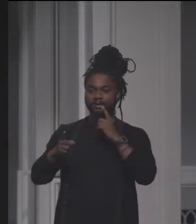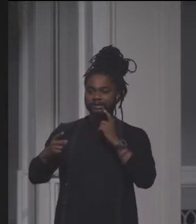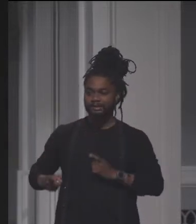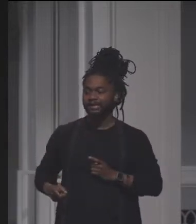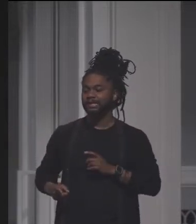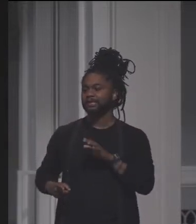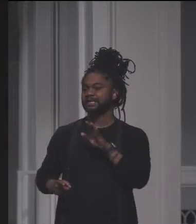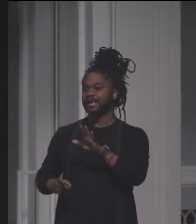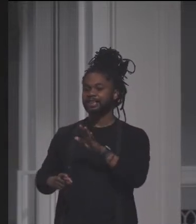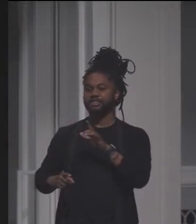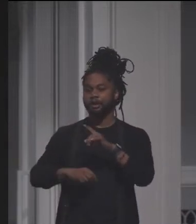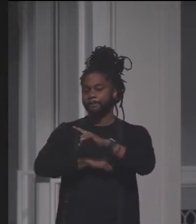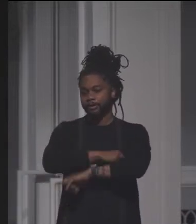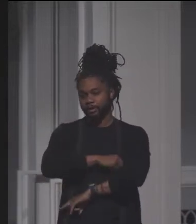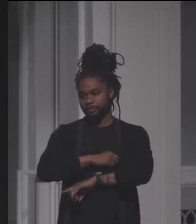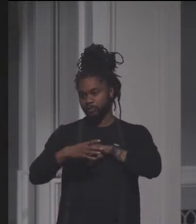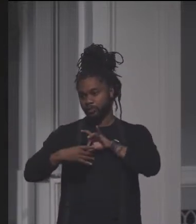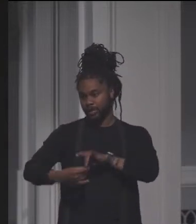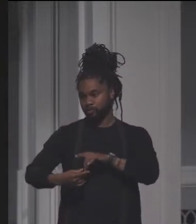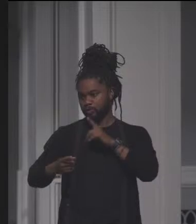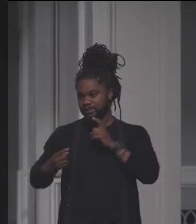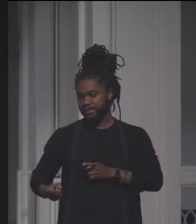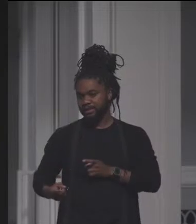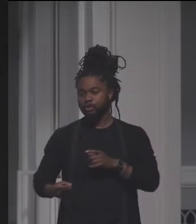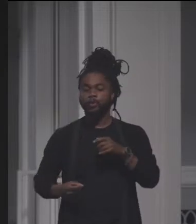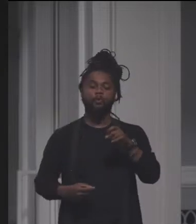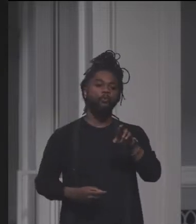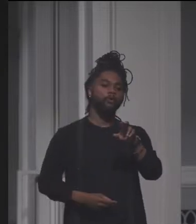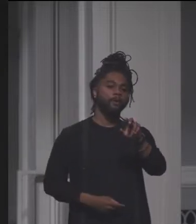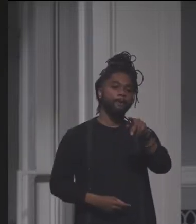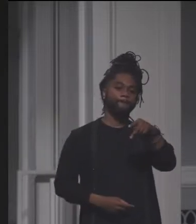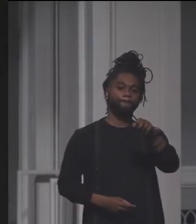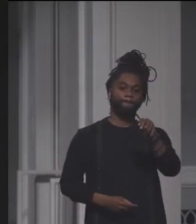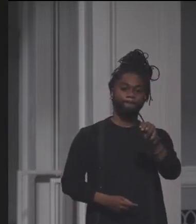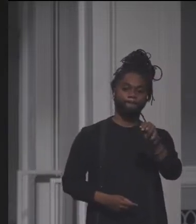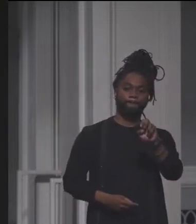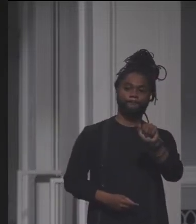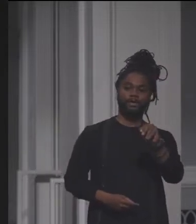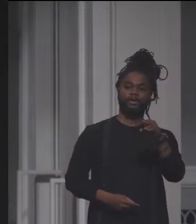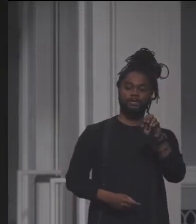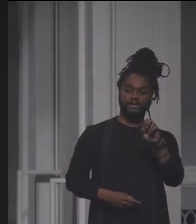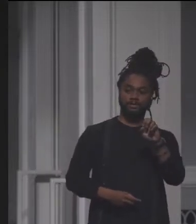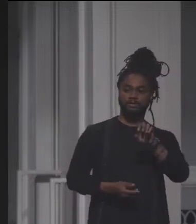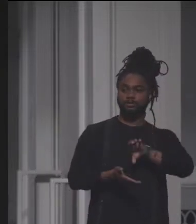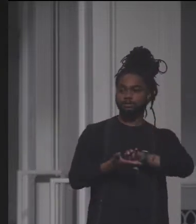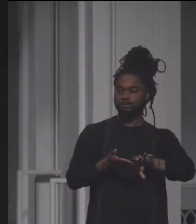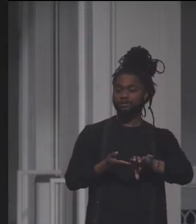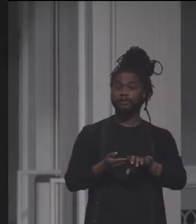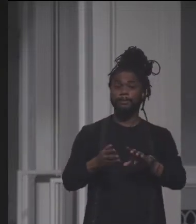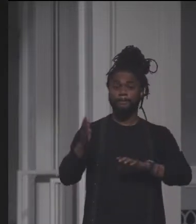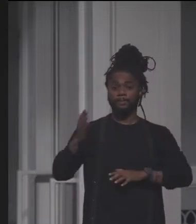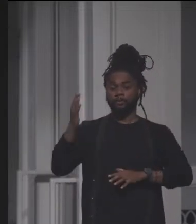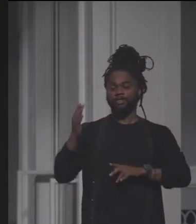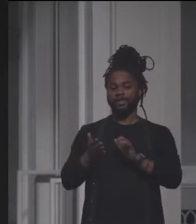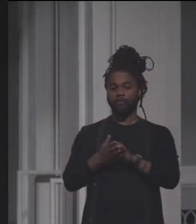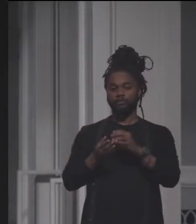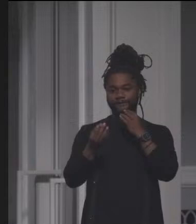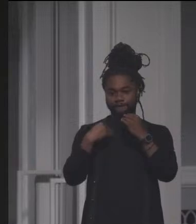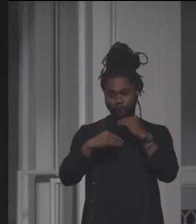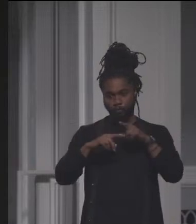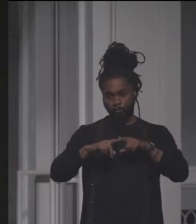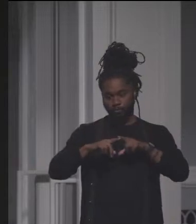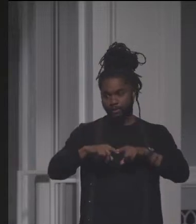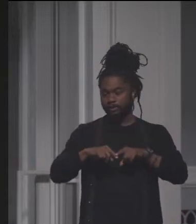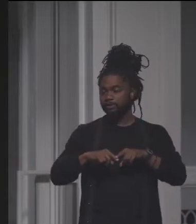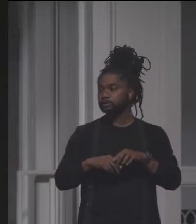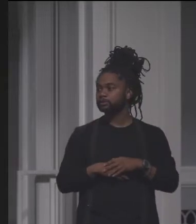prescribed punishments. Or penances. And in those days, these penances were often food-based. So it wasn't